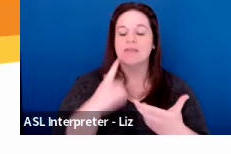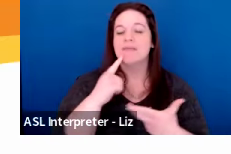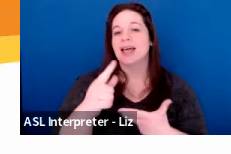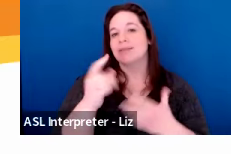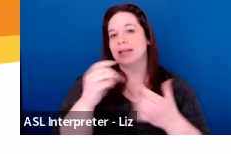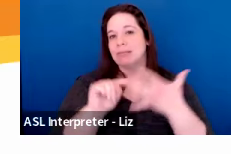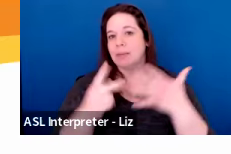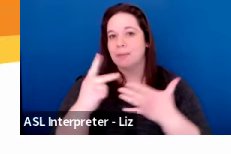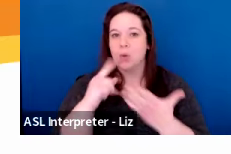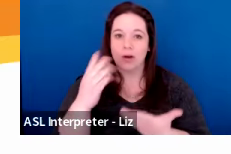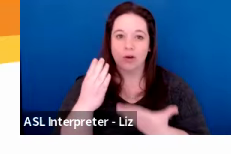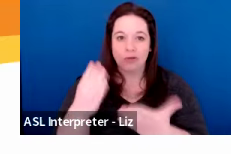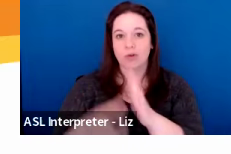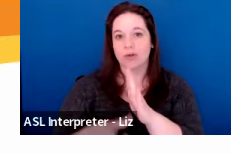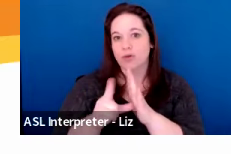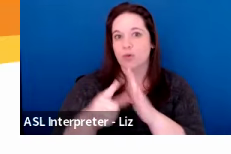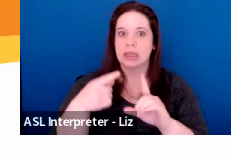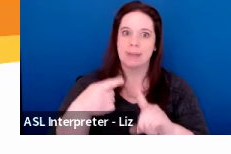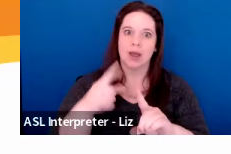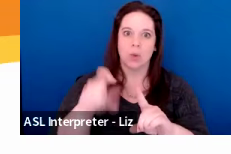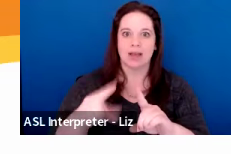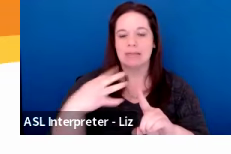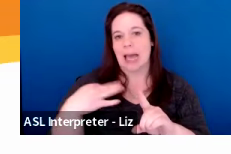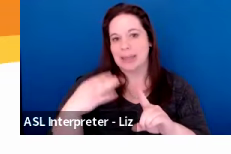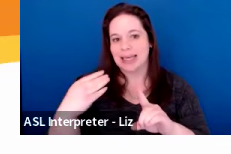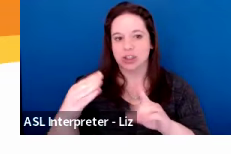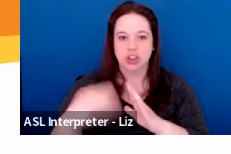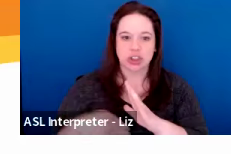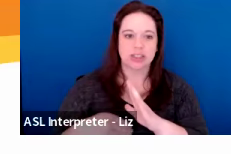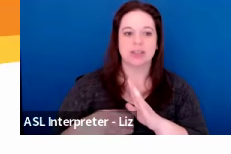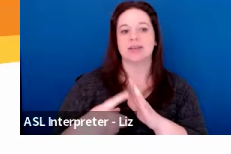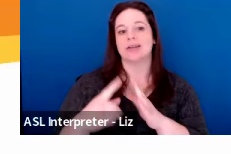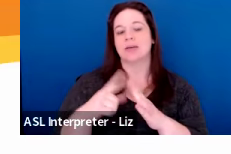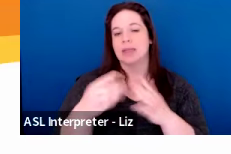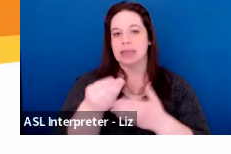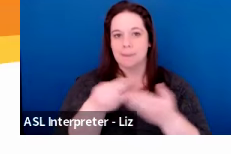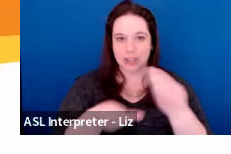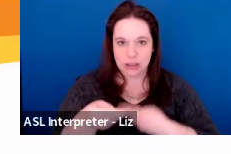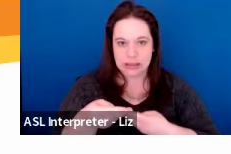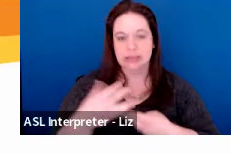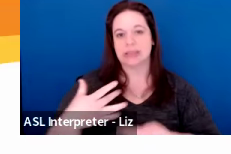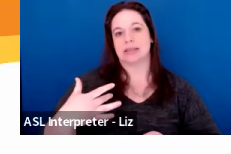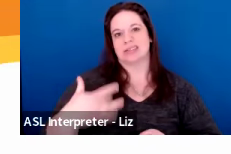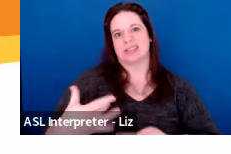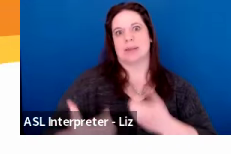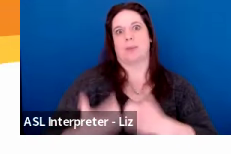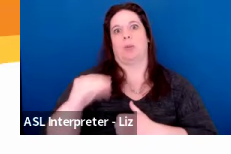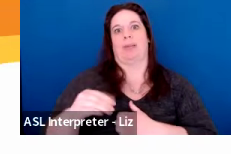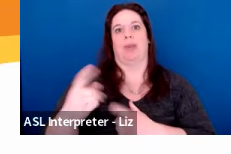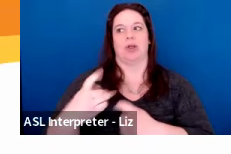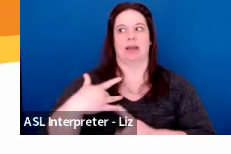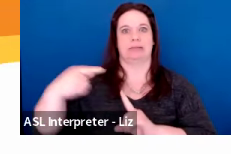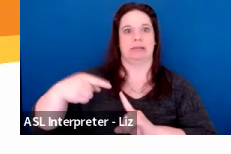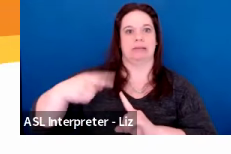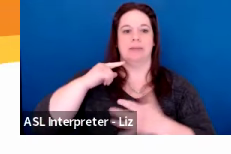offer. We're going to go over the main questions in the application. We're going to go over the budgets, which is usually the majority of the questions that we